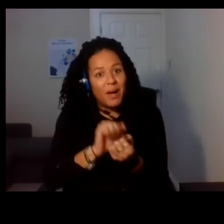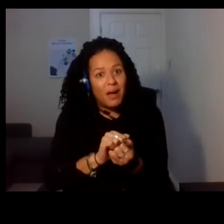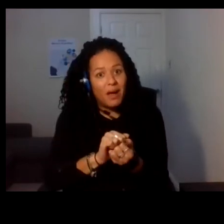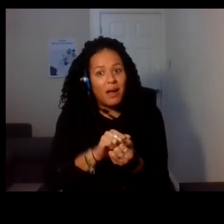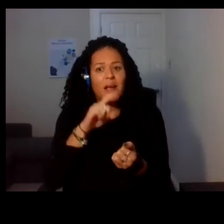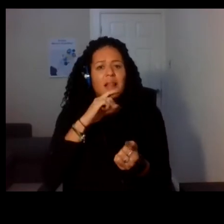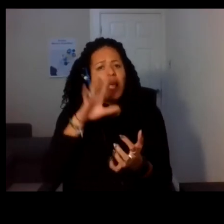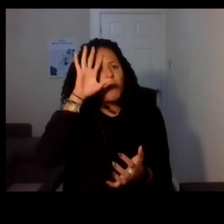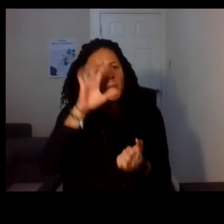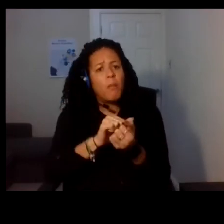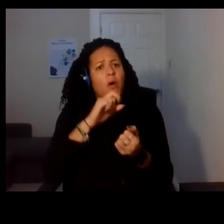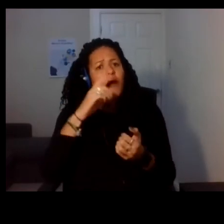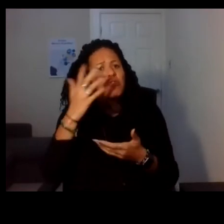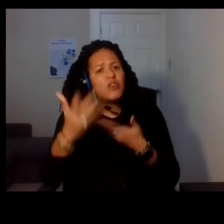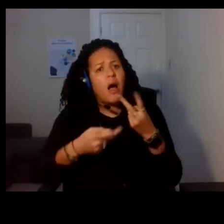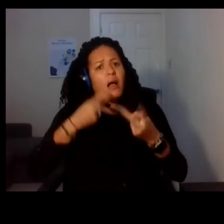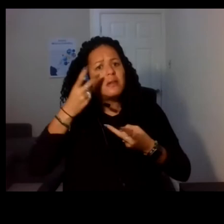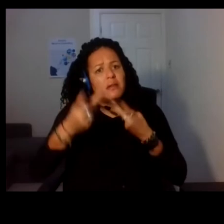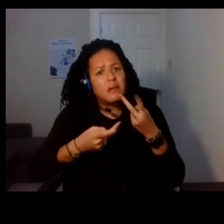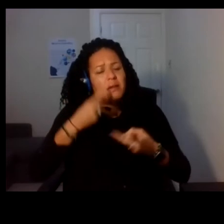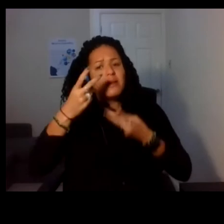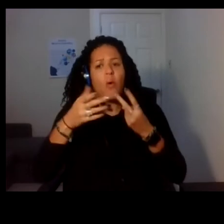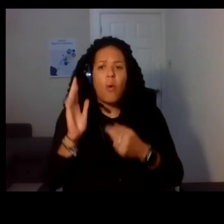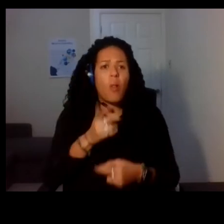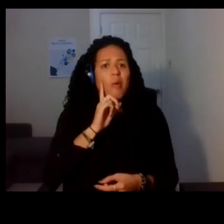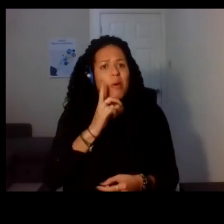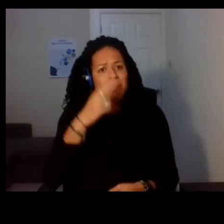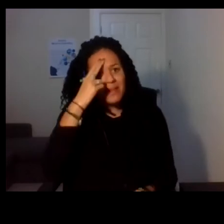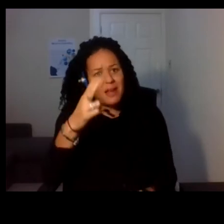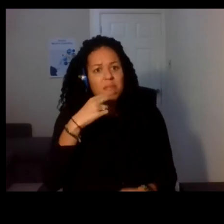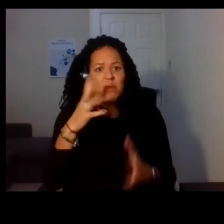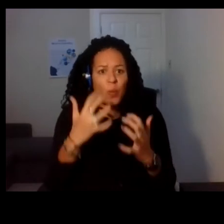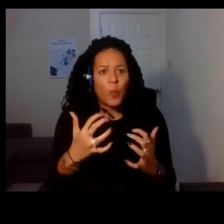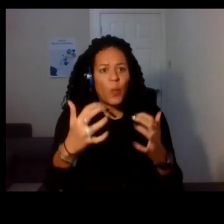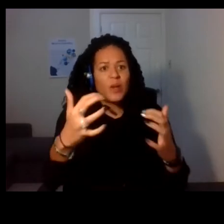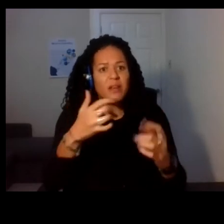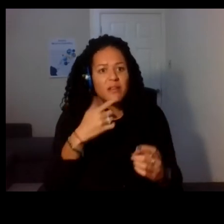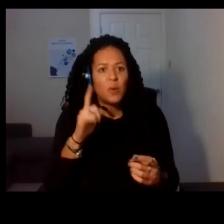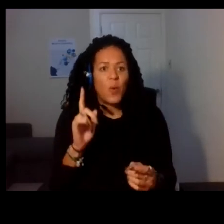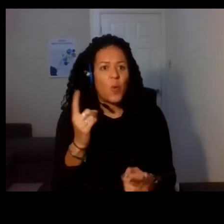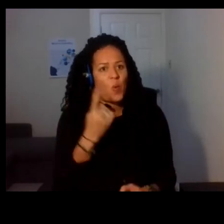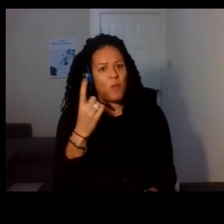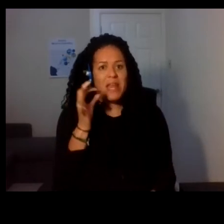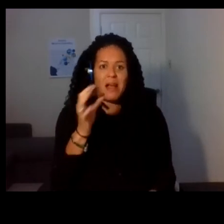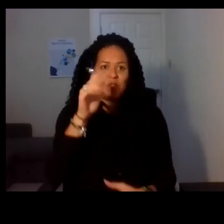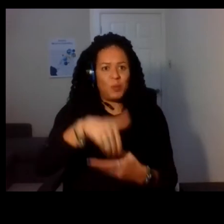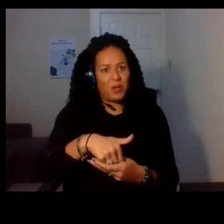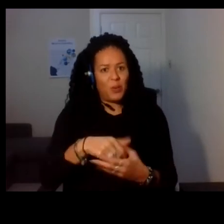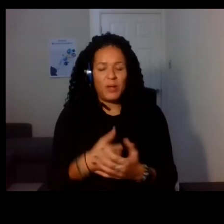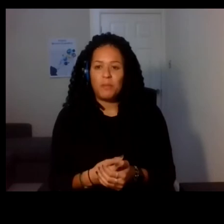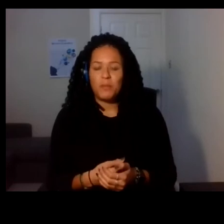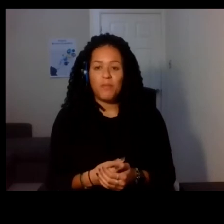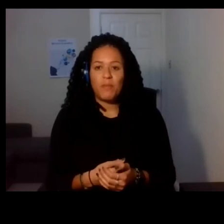memorial chant declaiming all the women's names of our audience who have asked to be included.